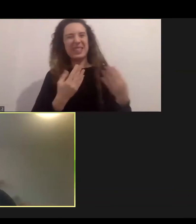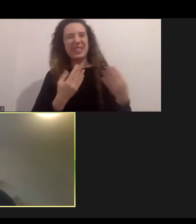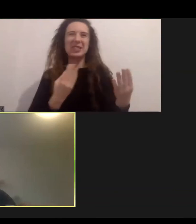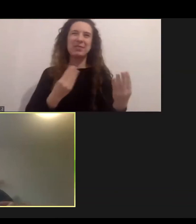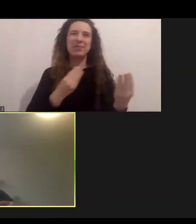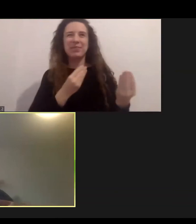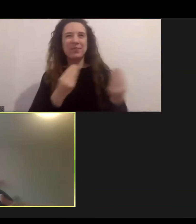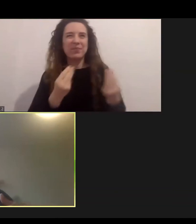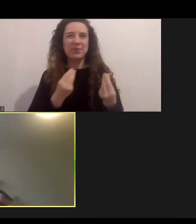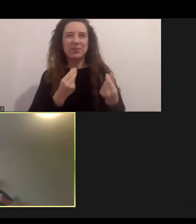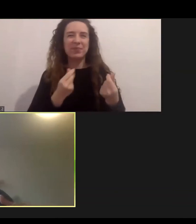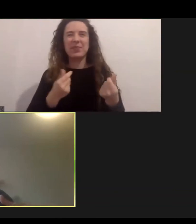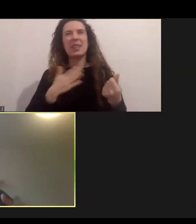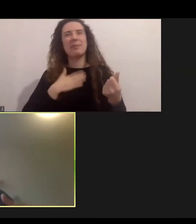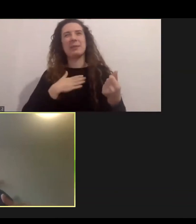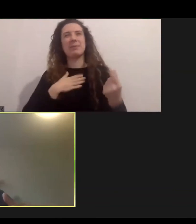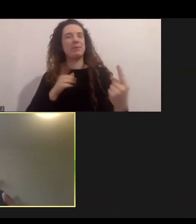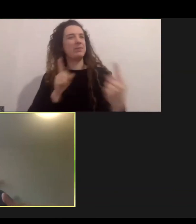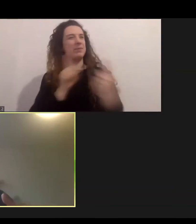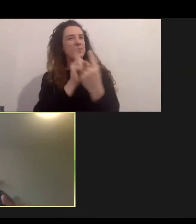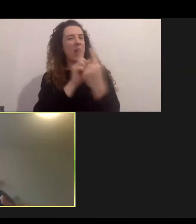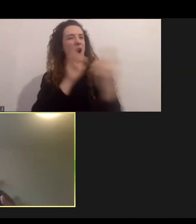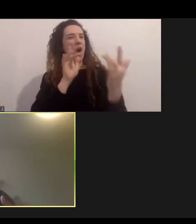the character and you distinguish them.